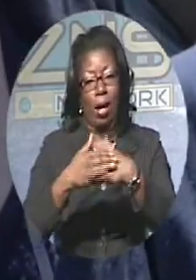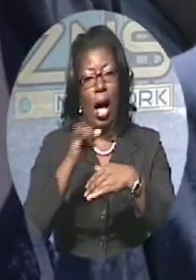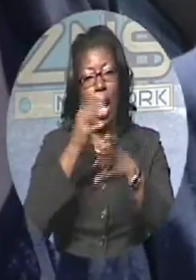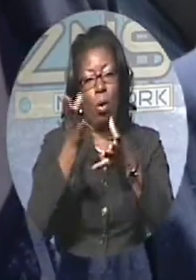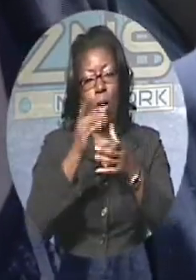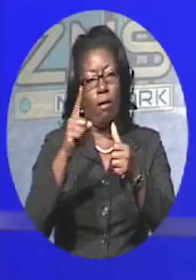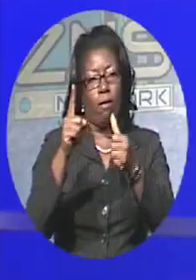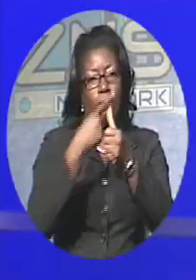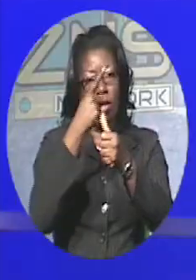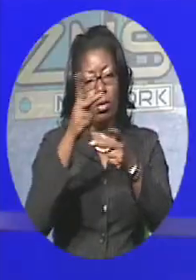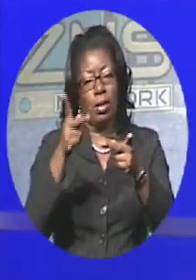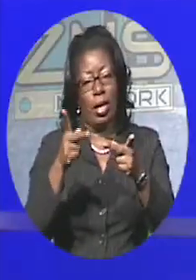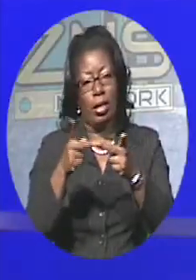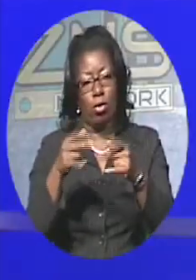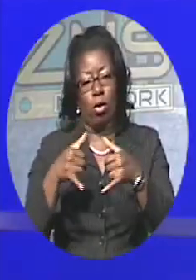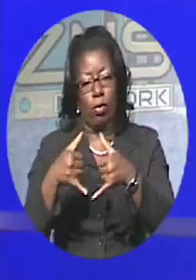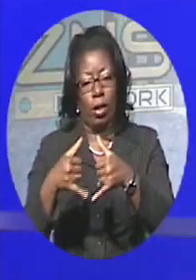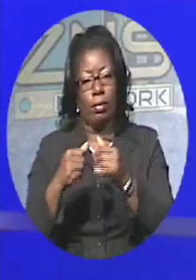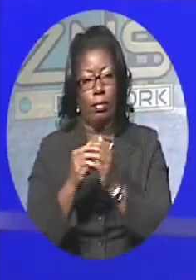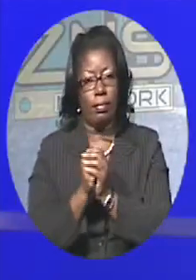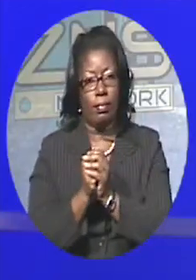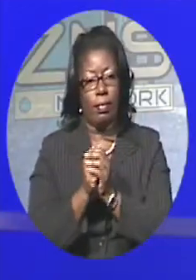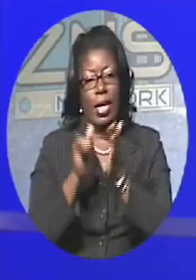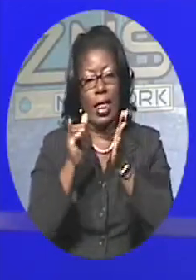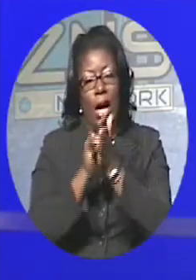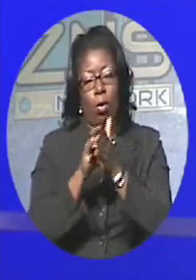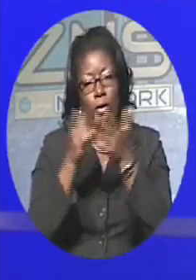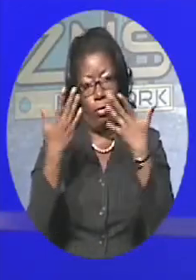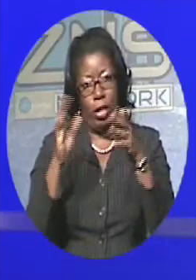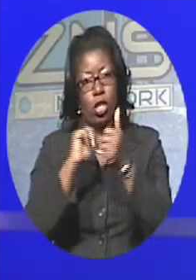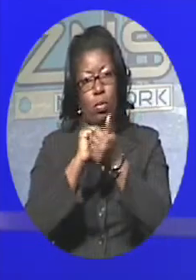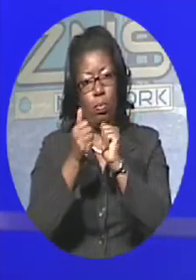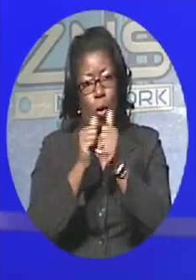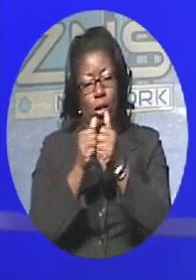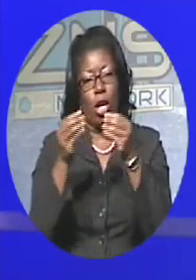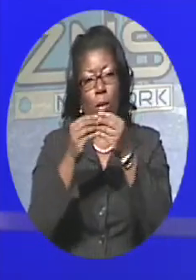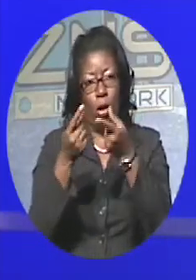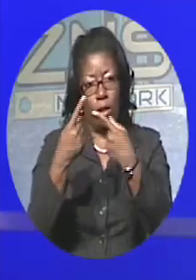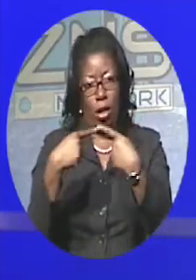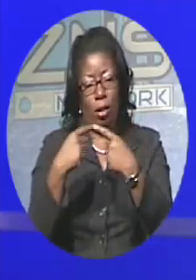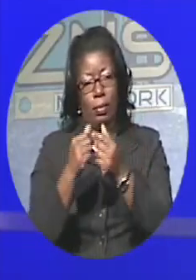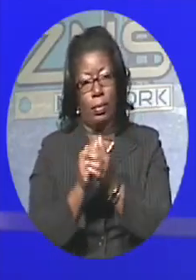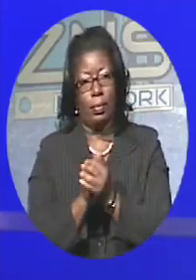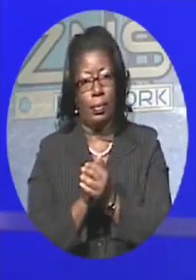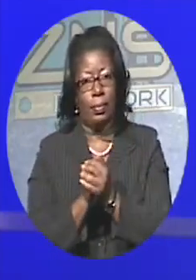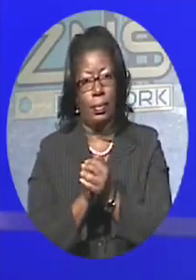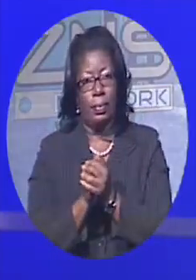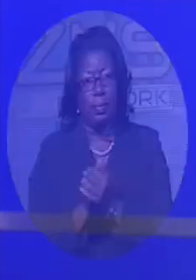so nothing. And that will do it for sports, but stay tuned. There's more to come after the break.